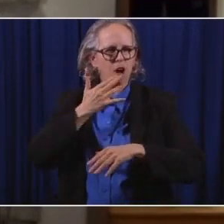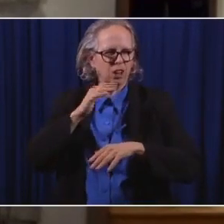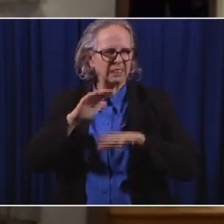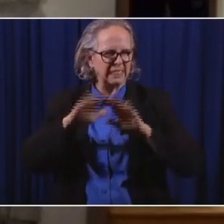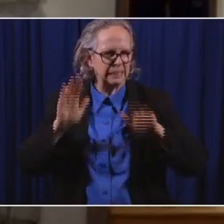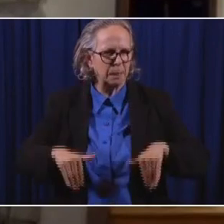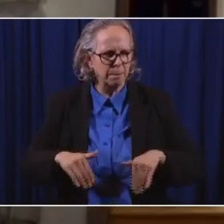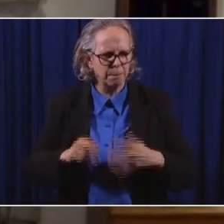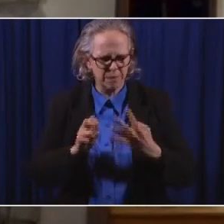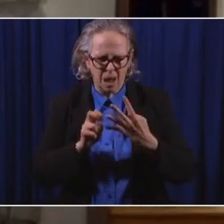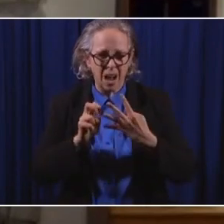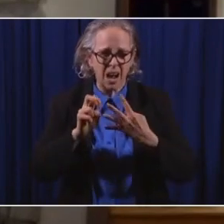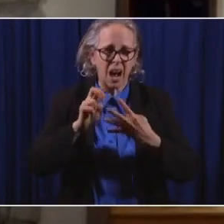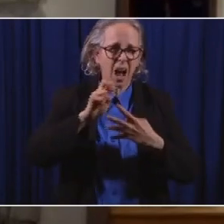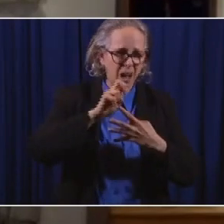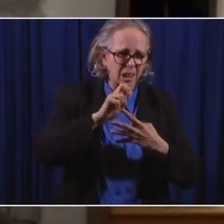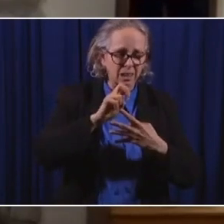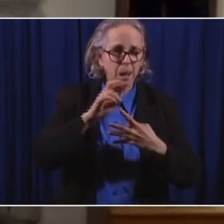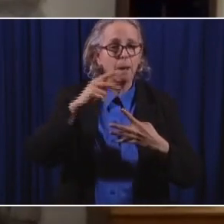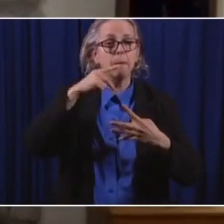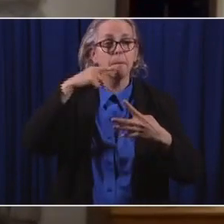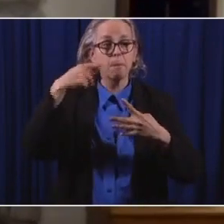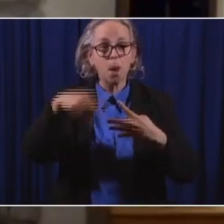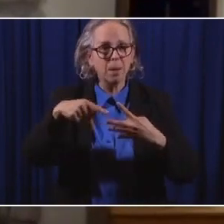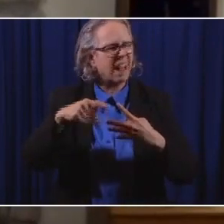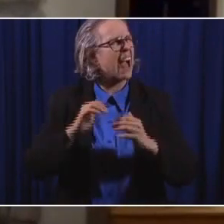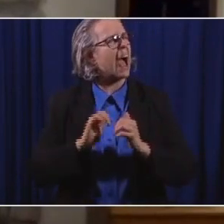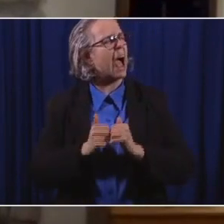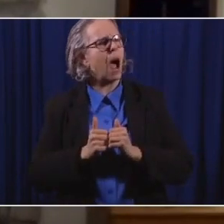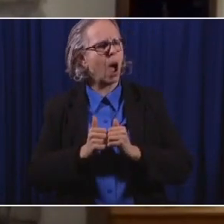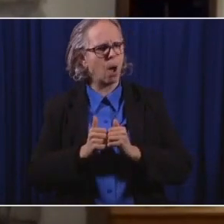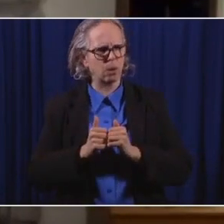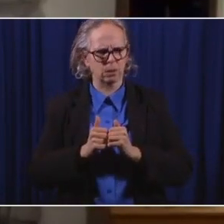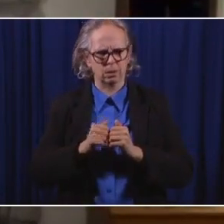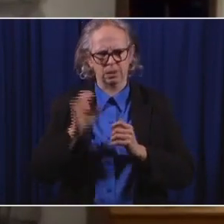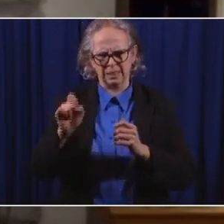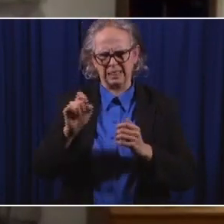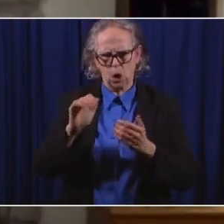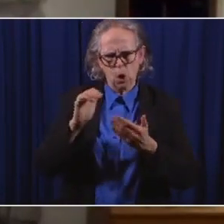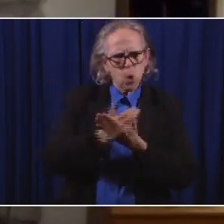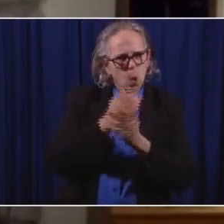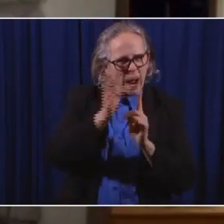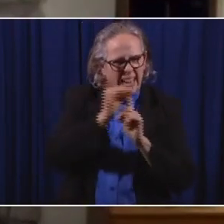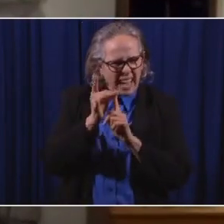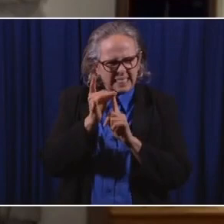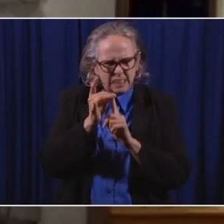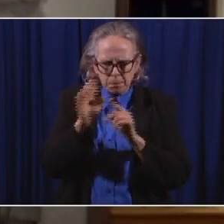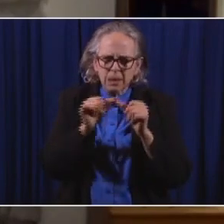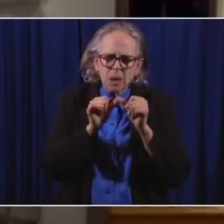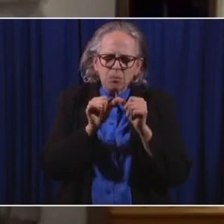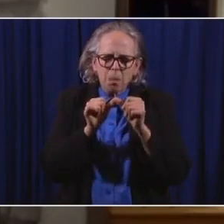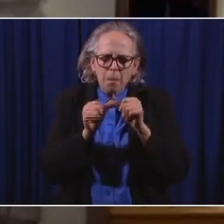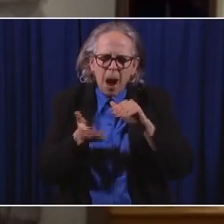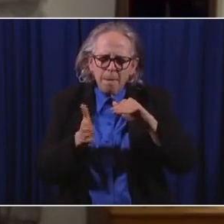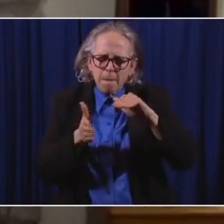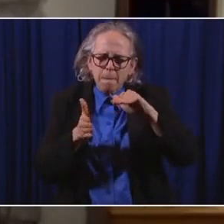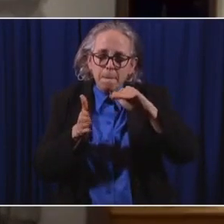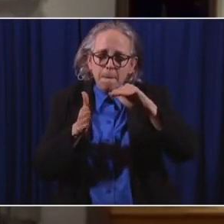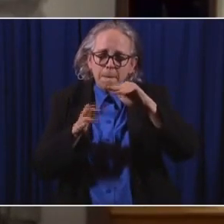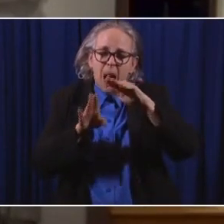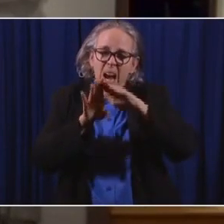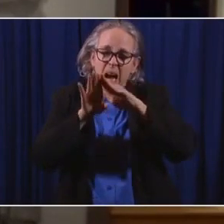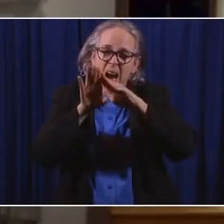it has to continue to accelerate. It has to continue to go up. What we've seen